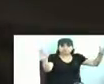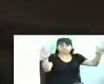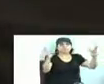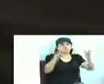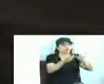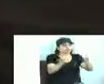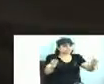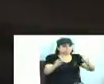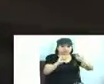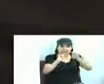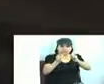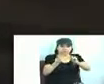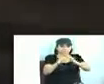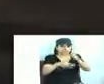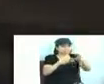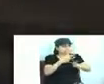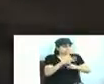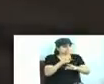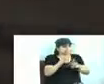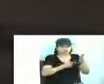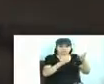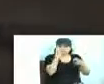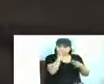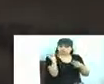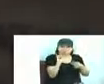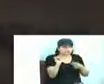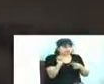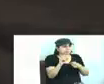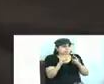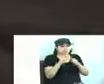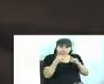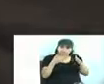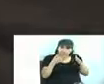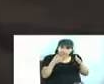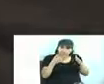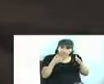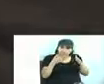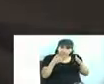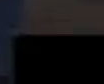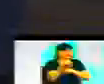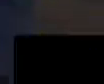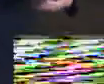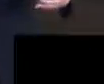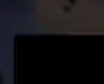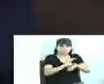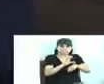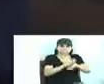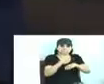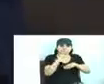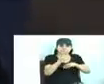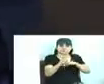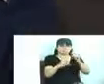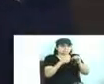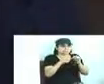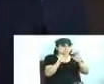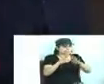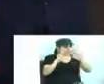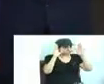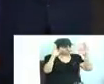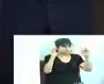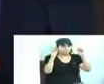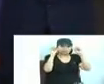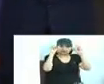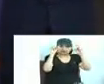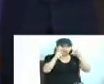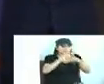look like when we walk through this sanctuary? What would that look like when we talk to a stranger on the street and tell them of this wonderful, incredible